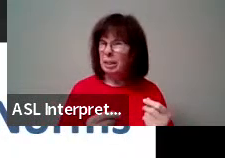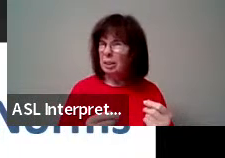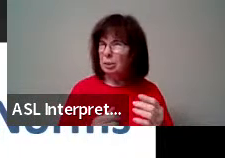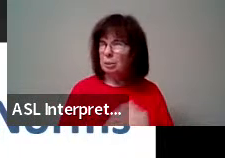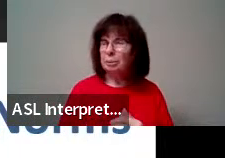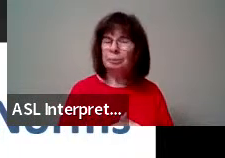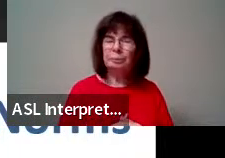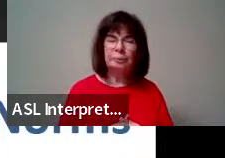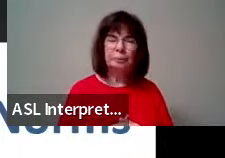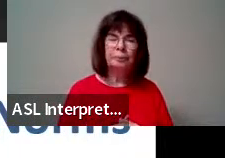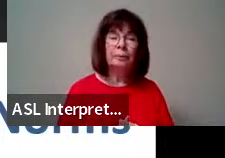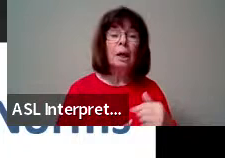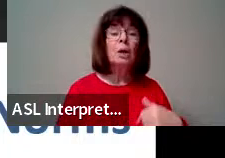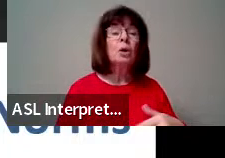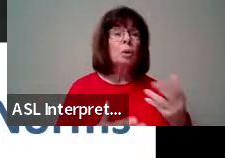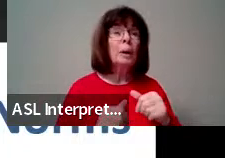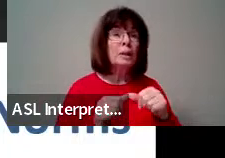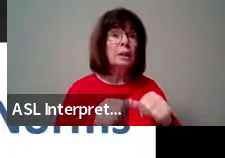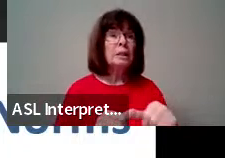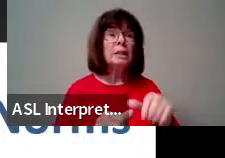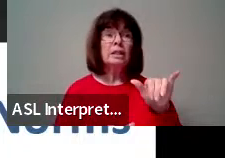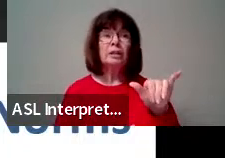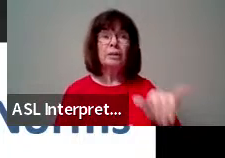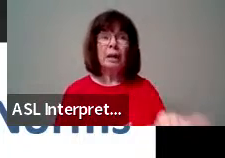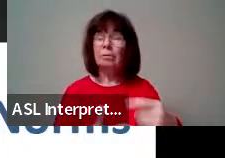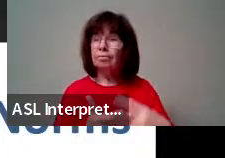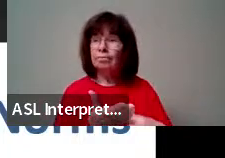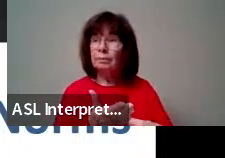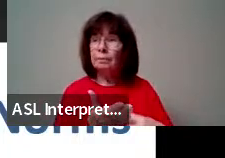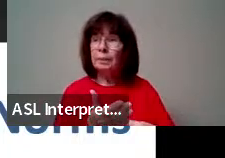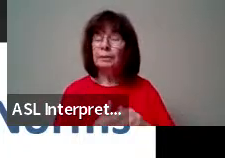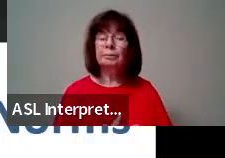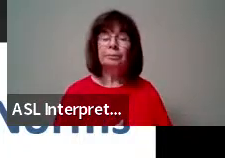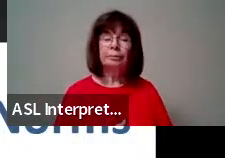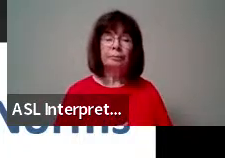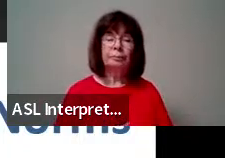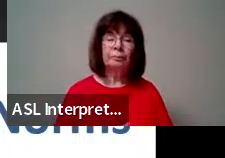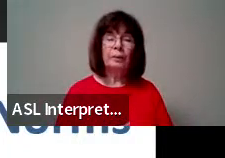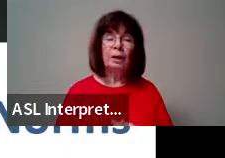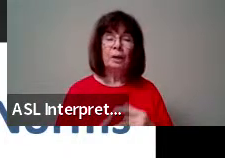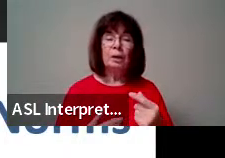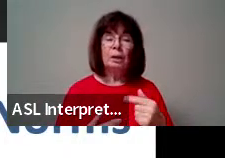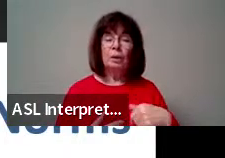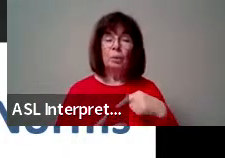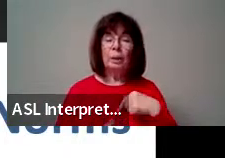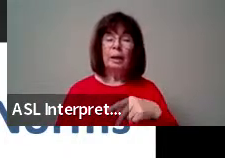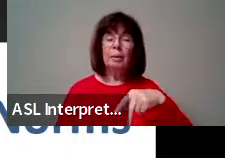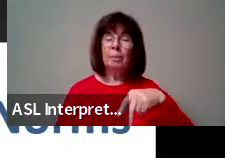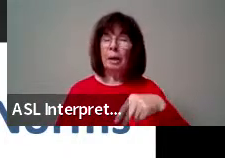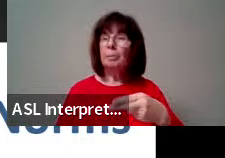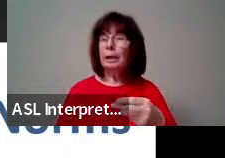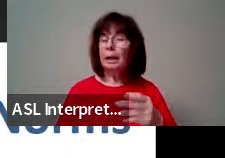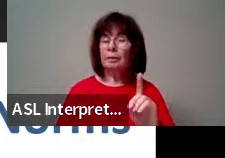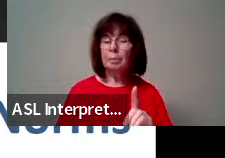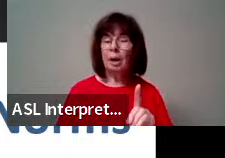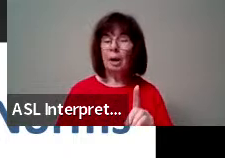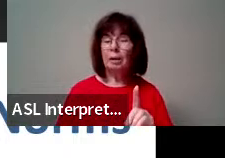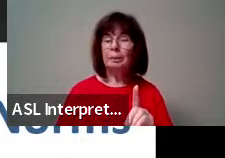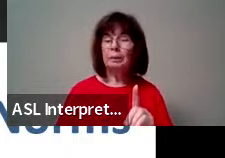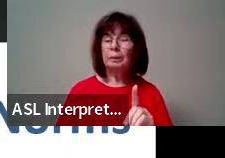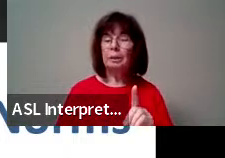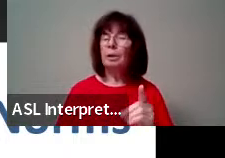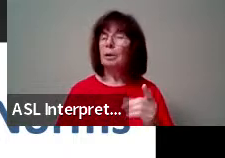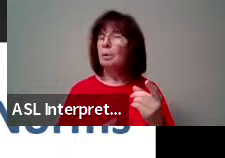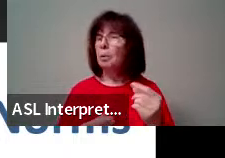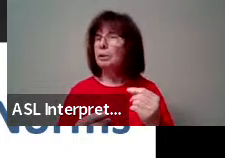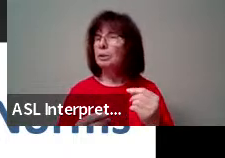And so we want to continue that conversation. What can we, Public Health Department, and you all as members of CAG, do to